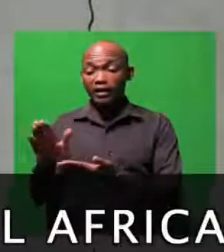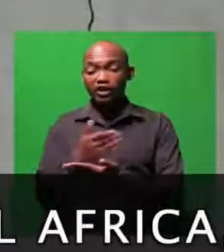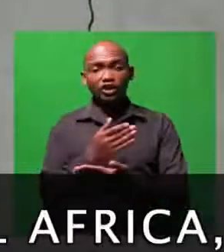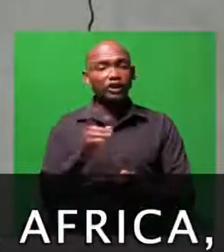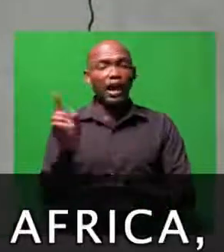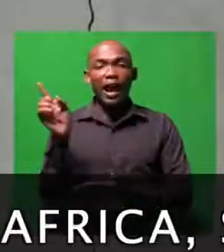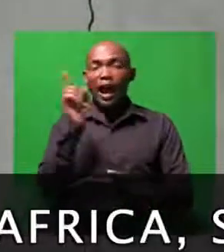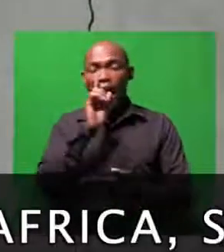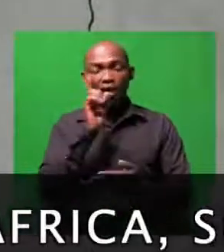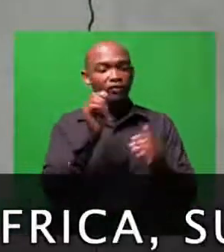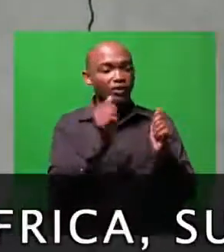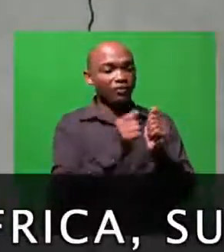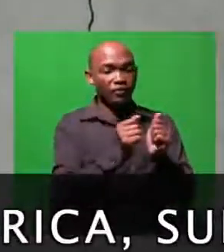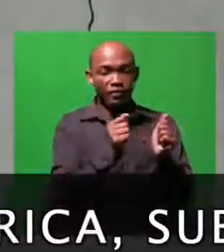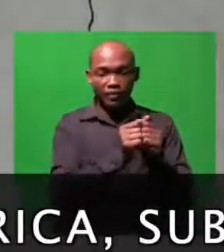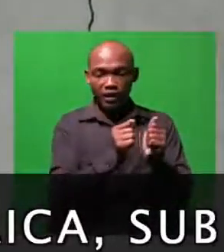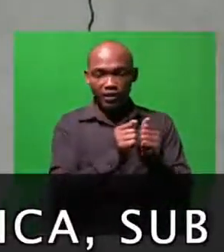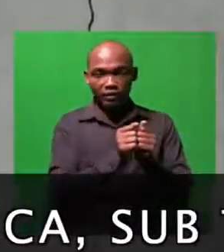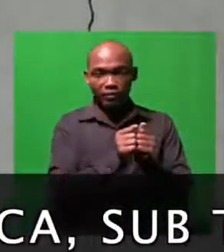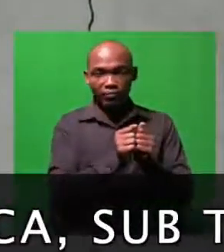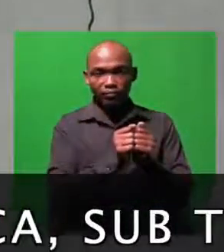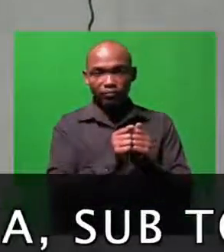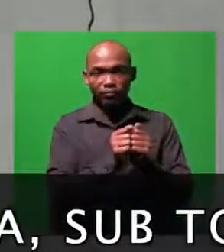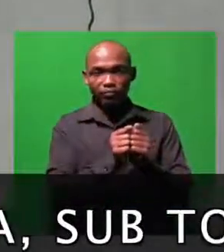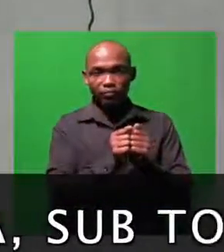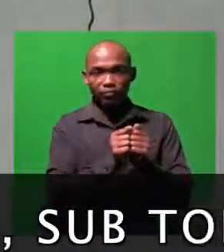and shared everything.